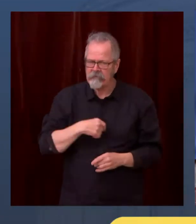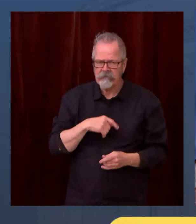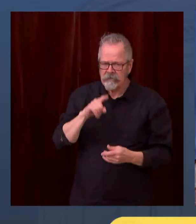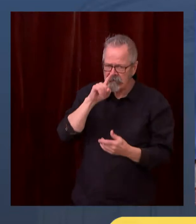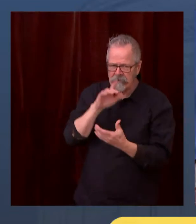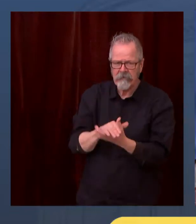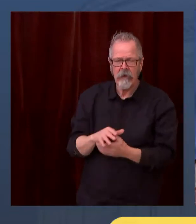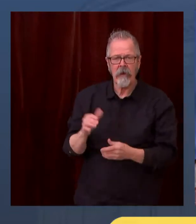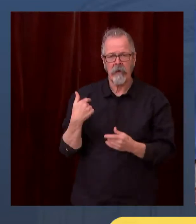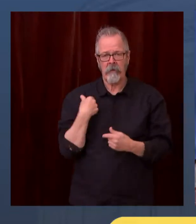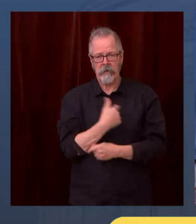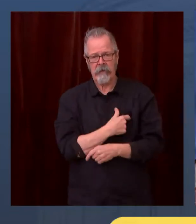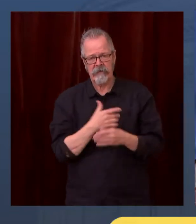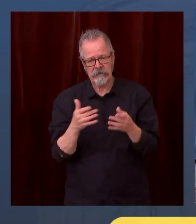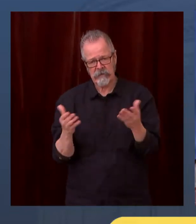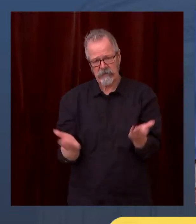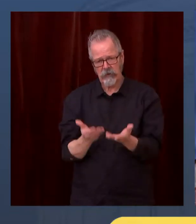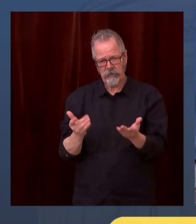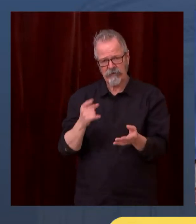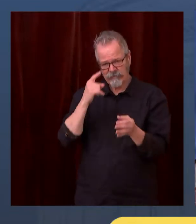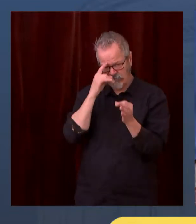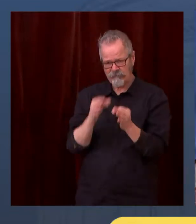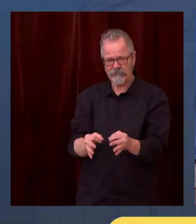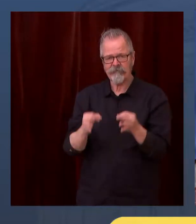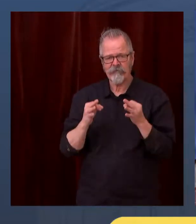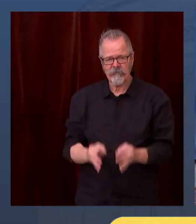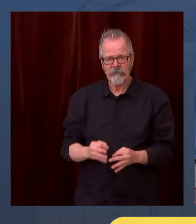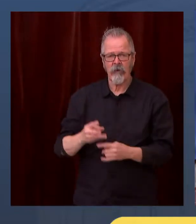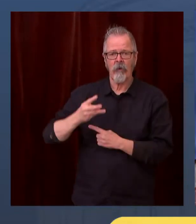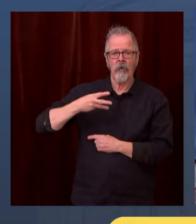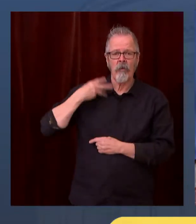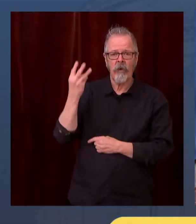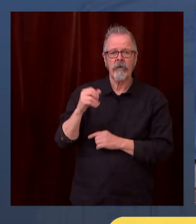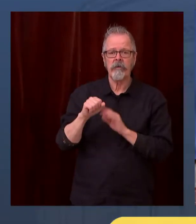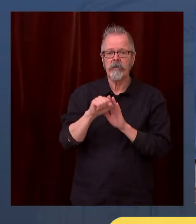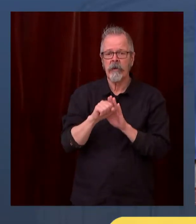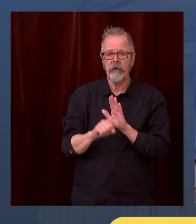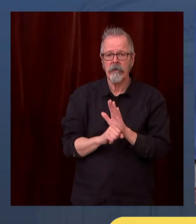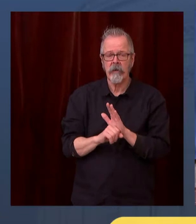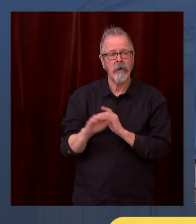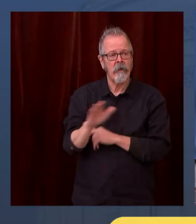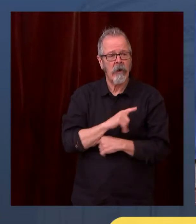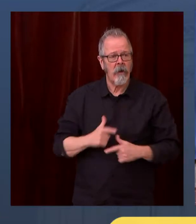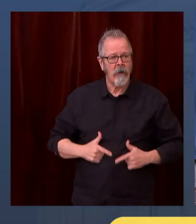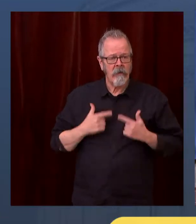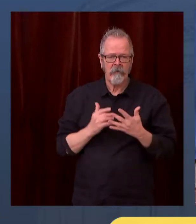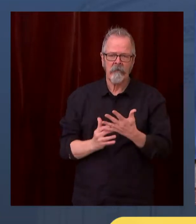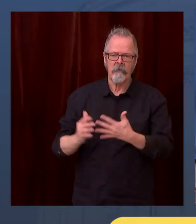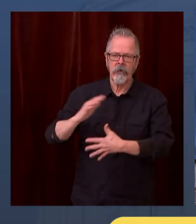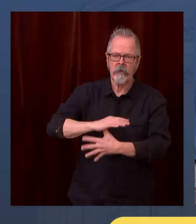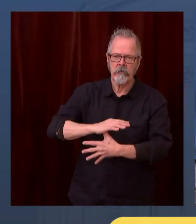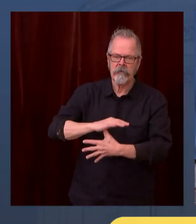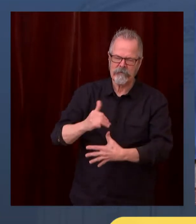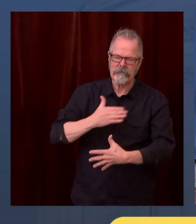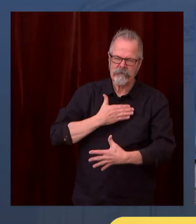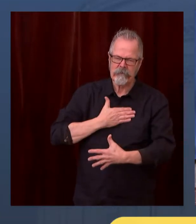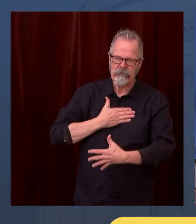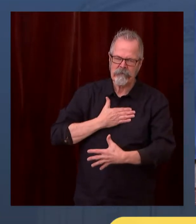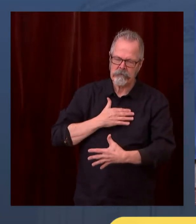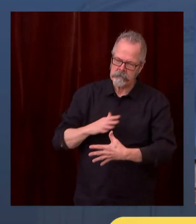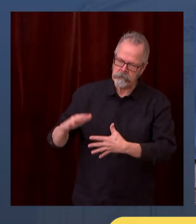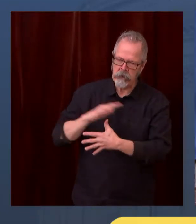Washington State, and that is we're going to save lives as our highest priority, and we have saved lives. I've talked with you many